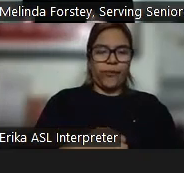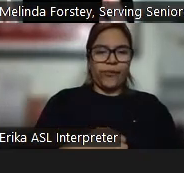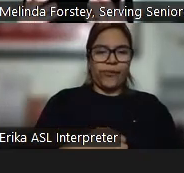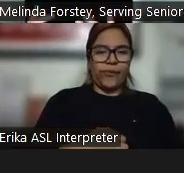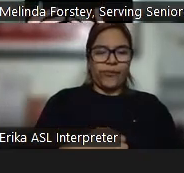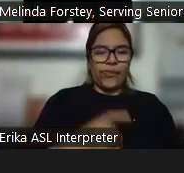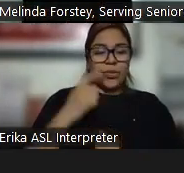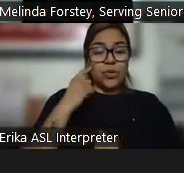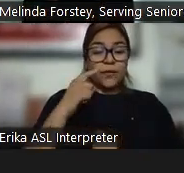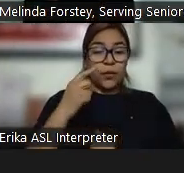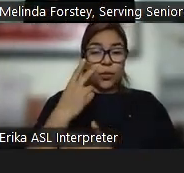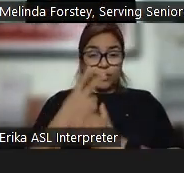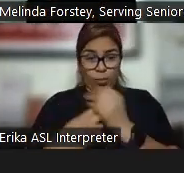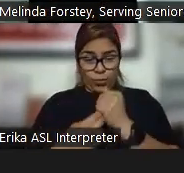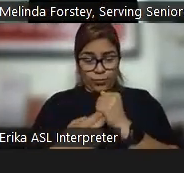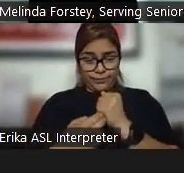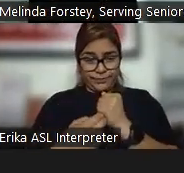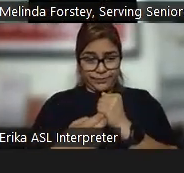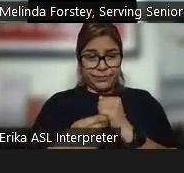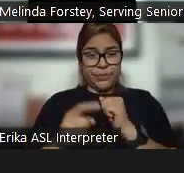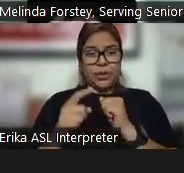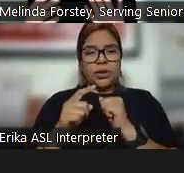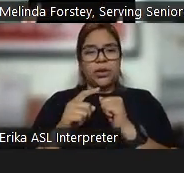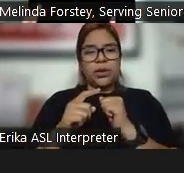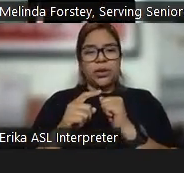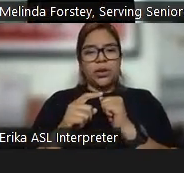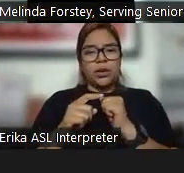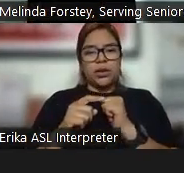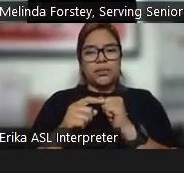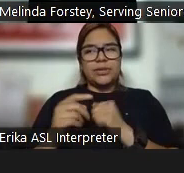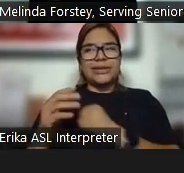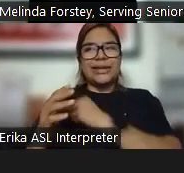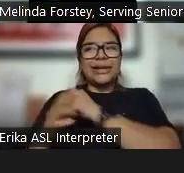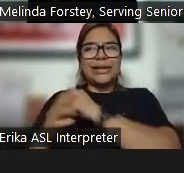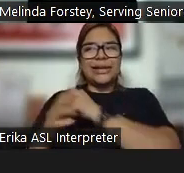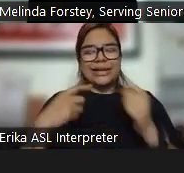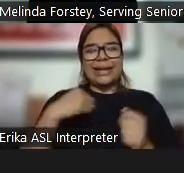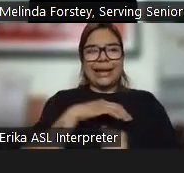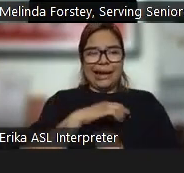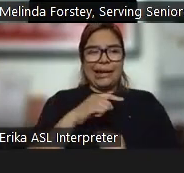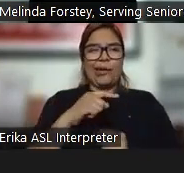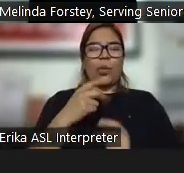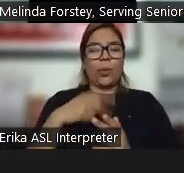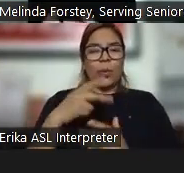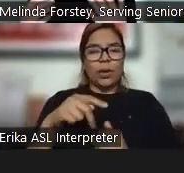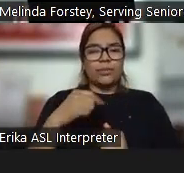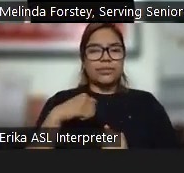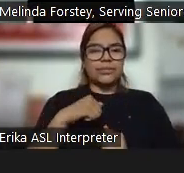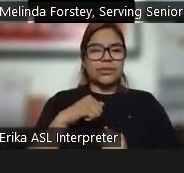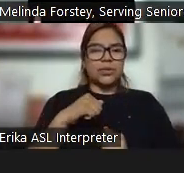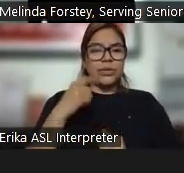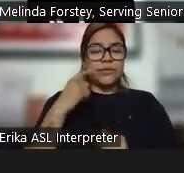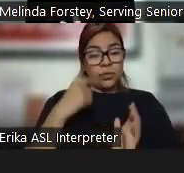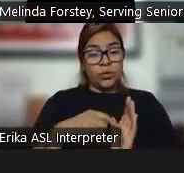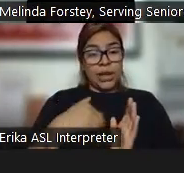So for both serving seniors subsidy program and the city and county's program, there is a data and